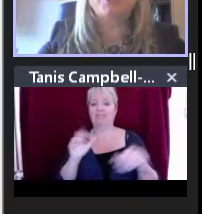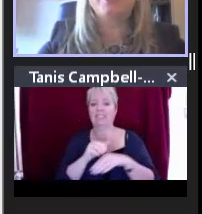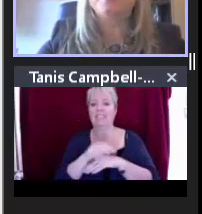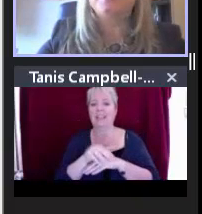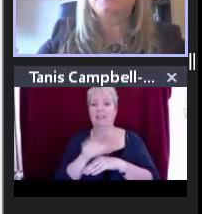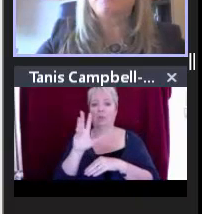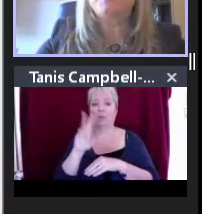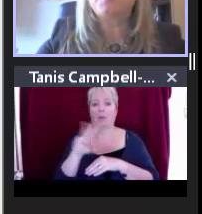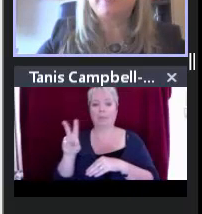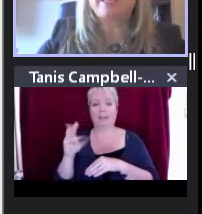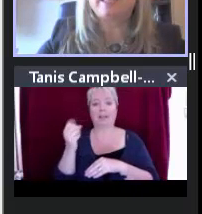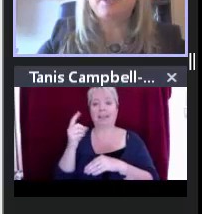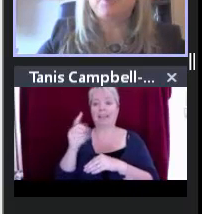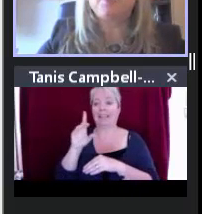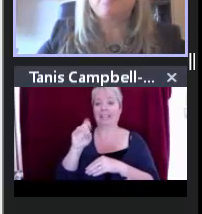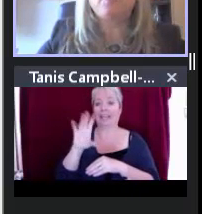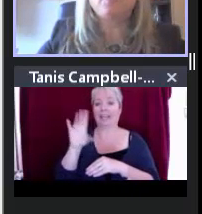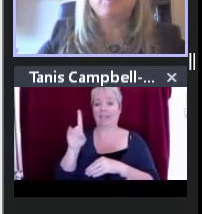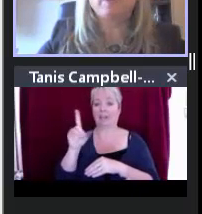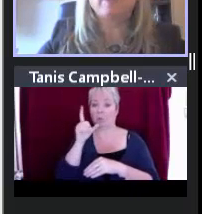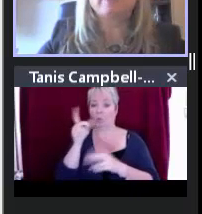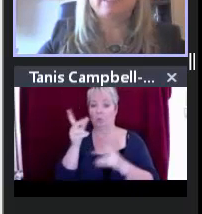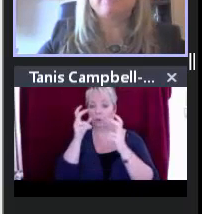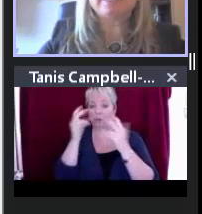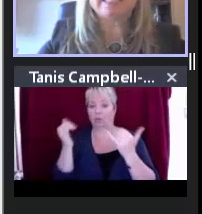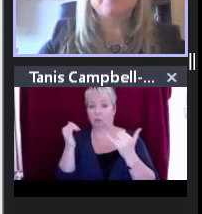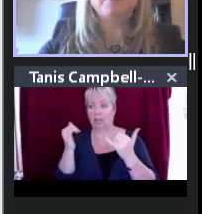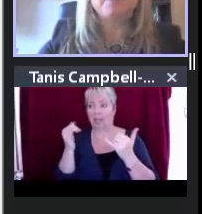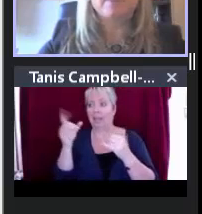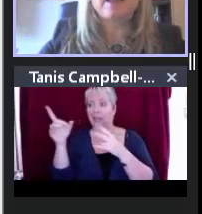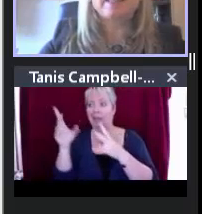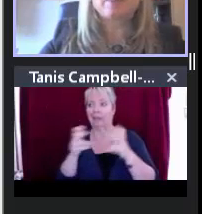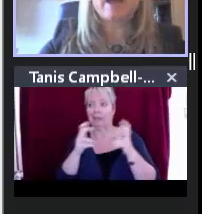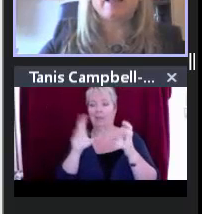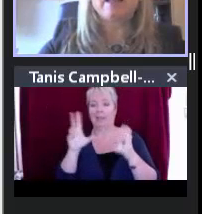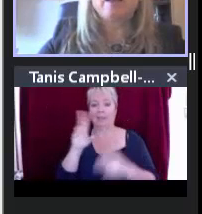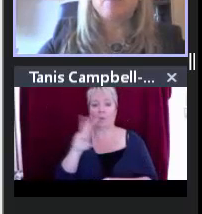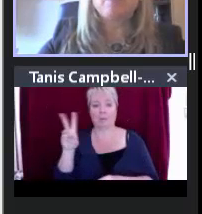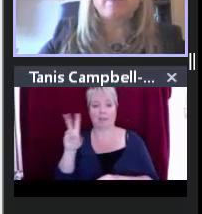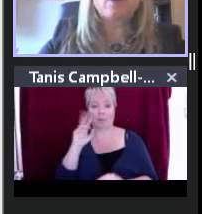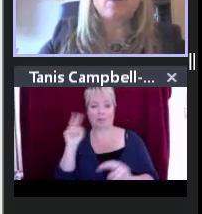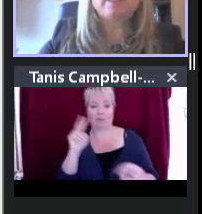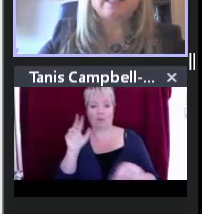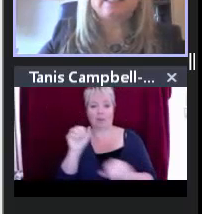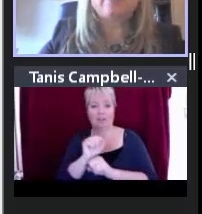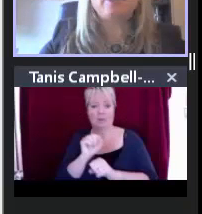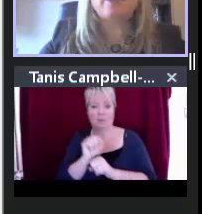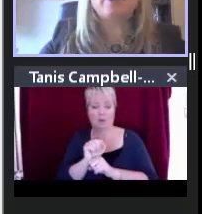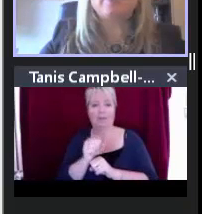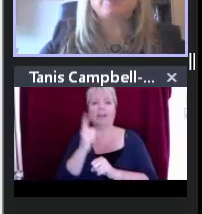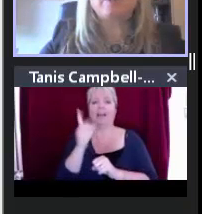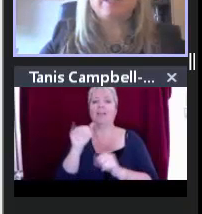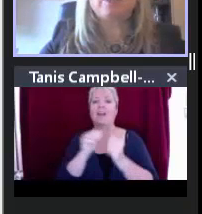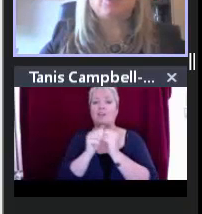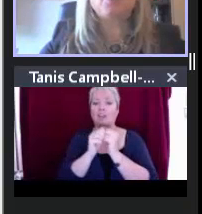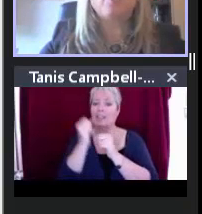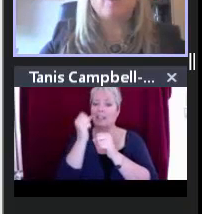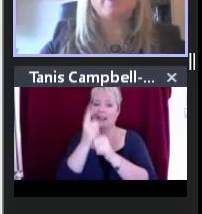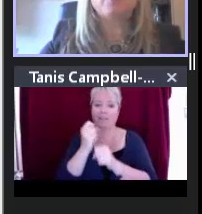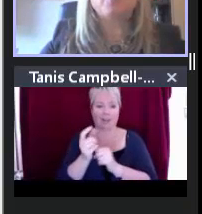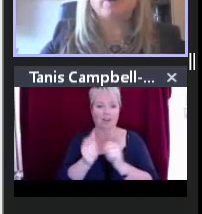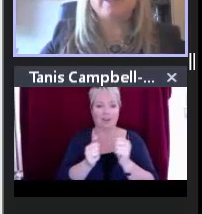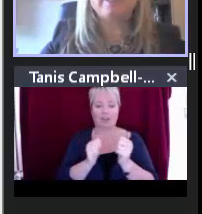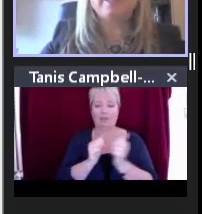competition this year. So if you go to that link, you can view the work that David did as well. We run the contest every year, so please